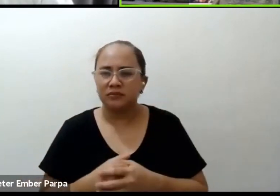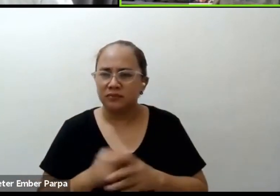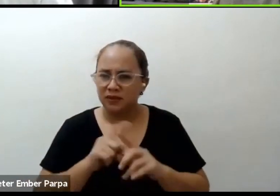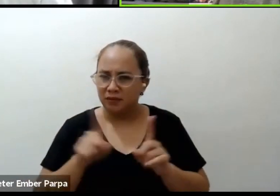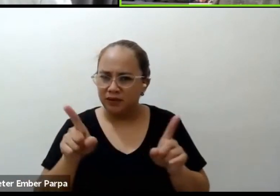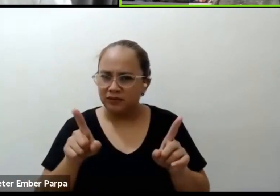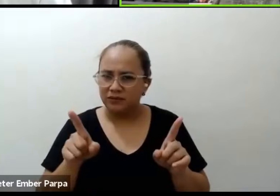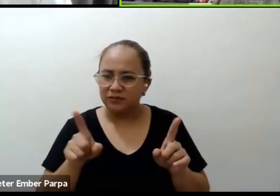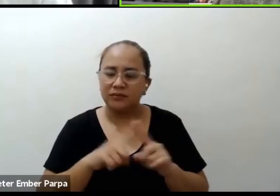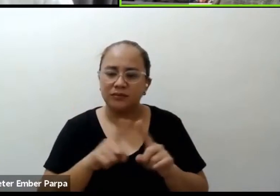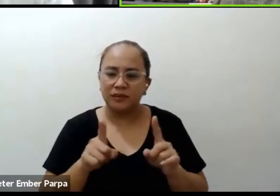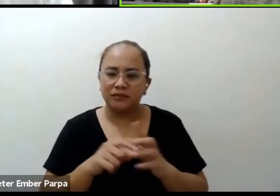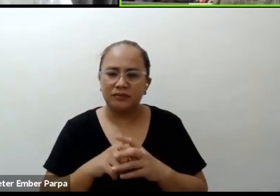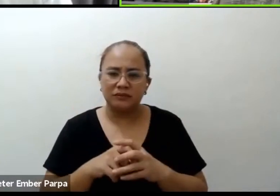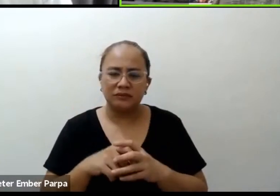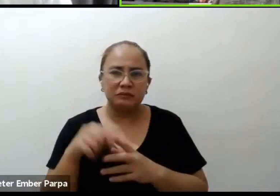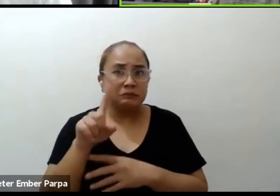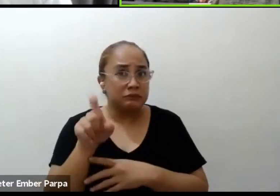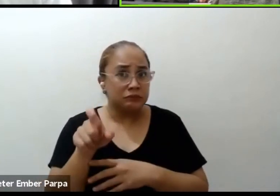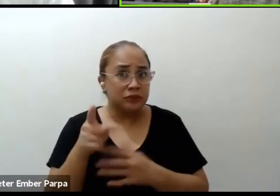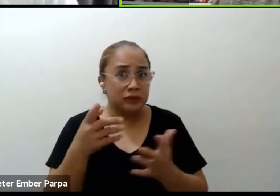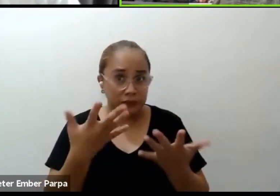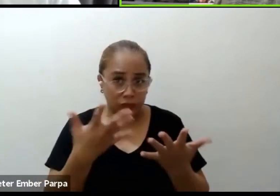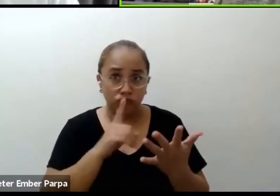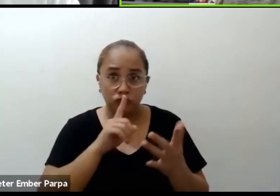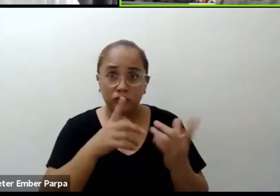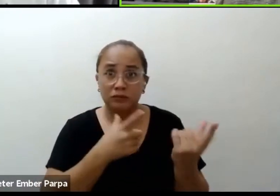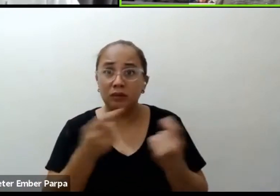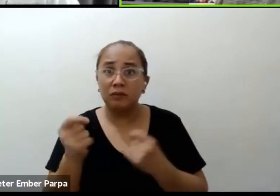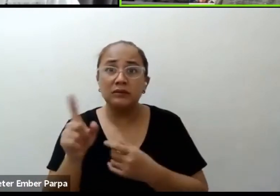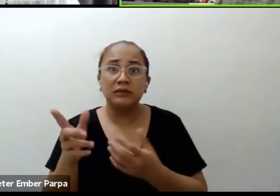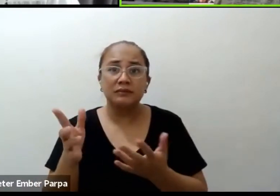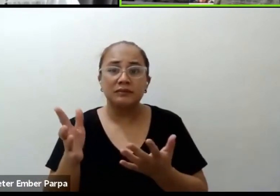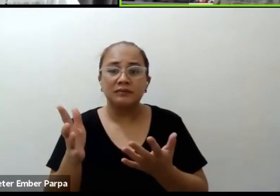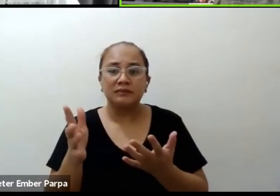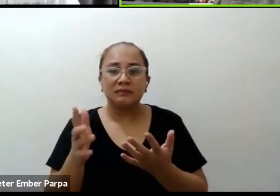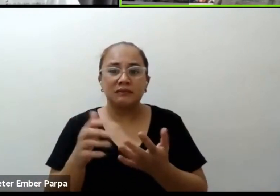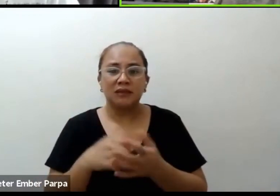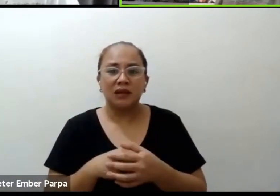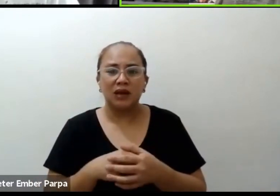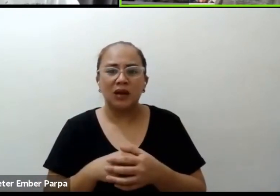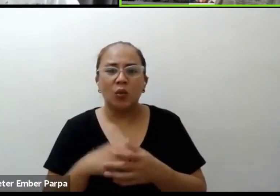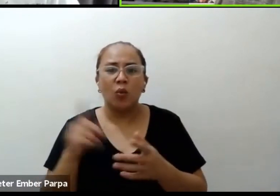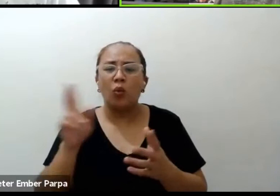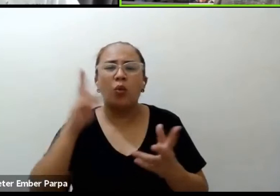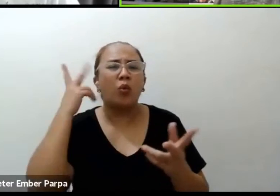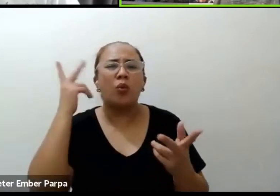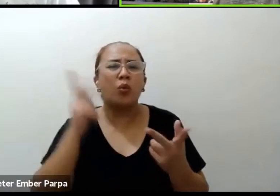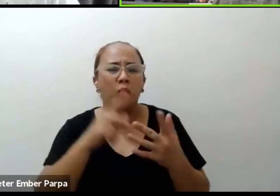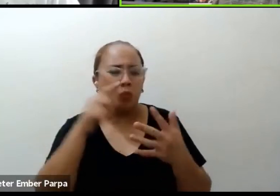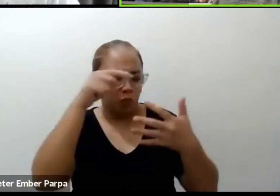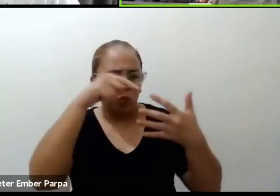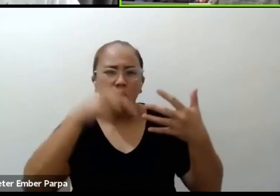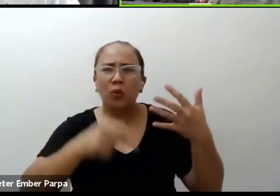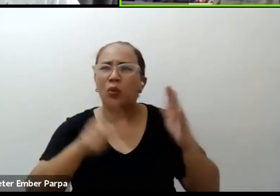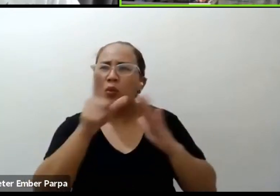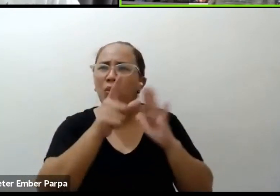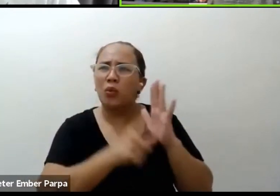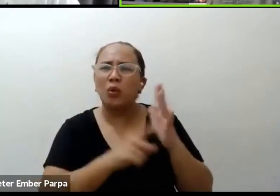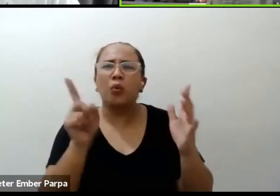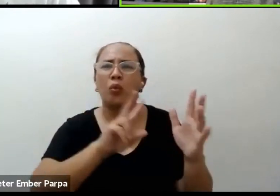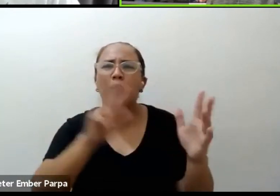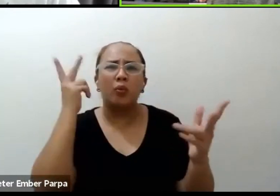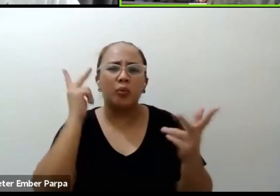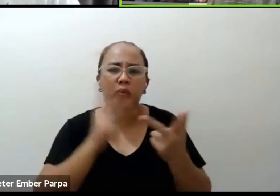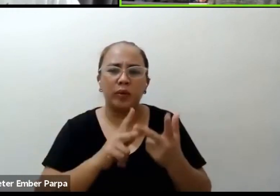is, are they well implemented? But I did want to say also, what was the intent of these laws in the first place? Like